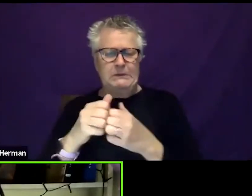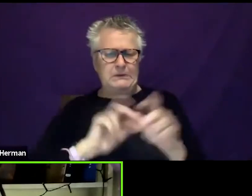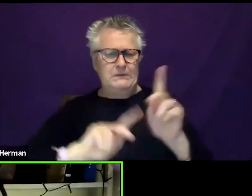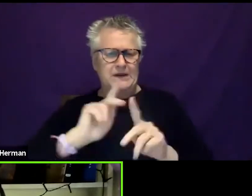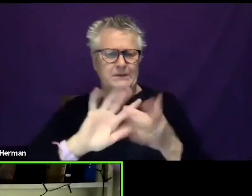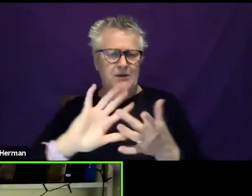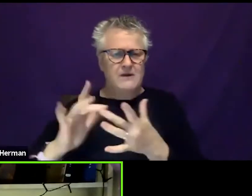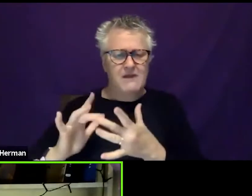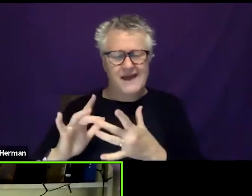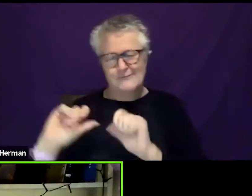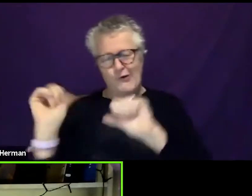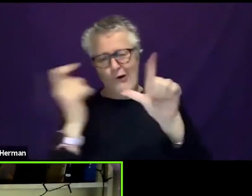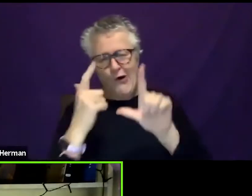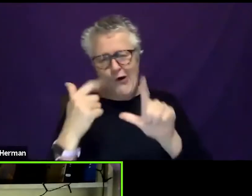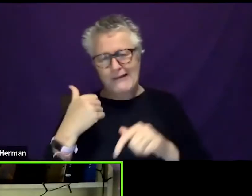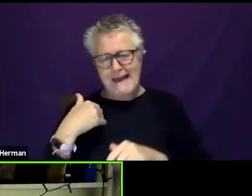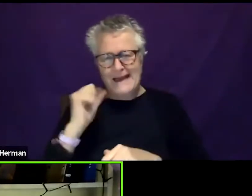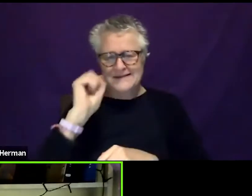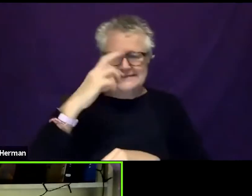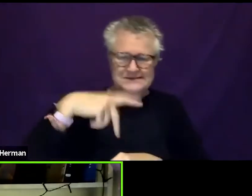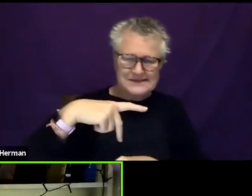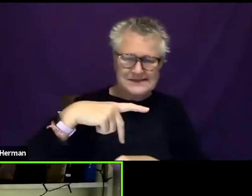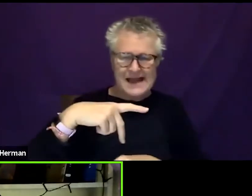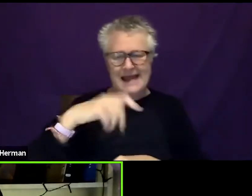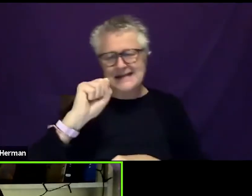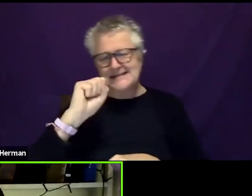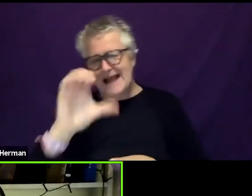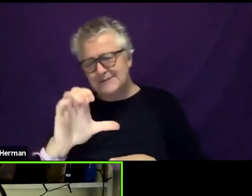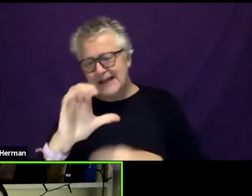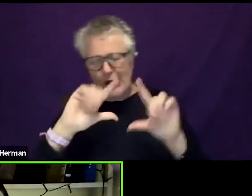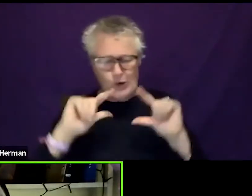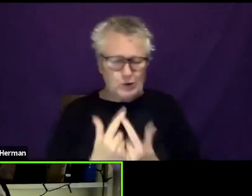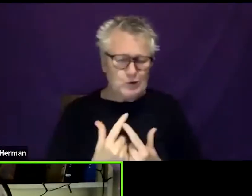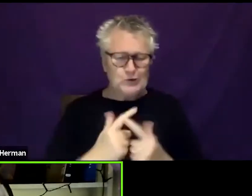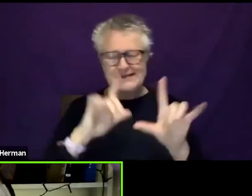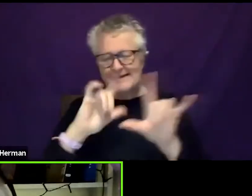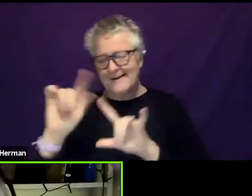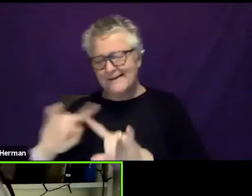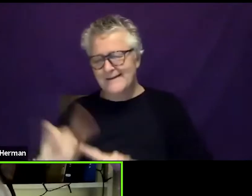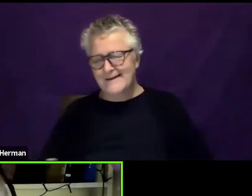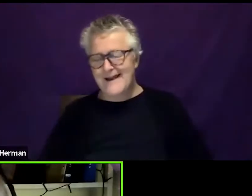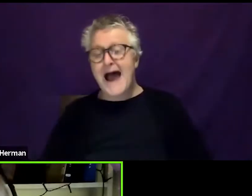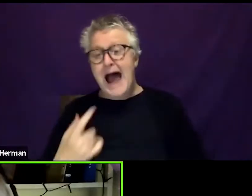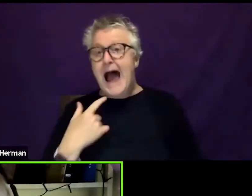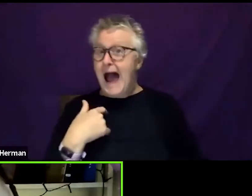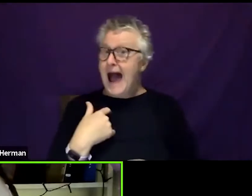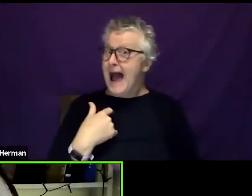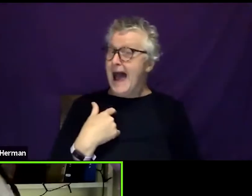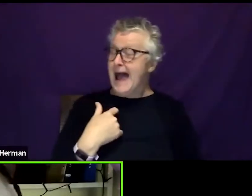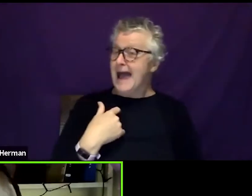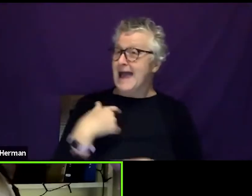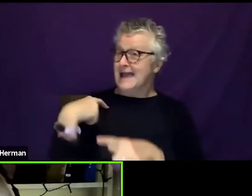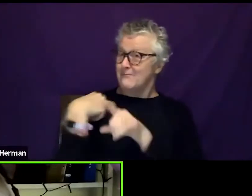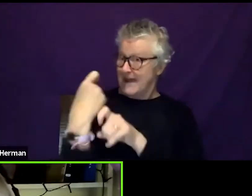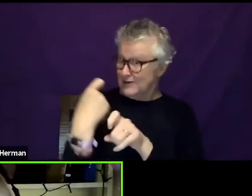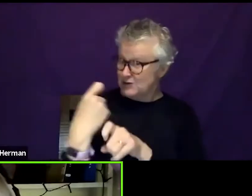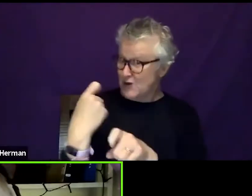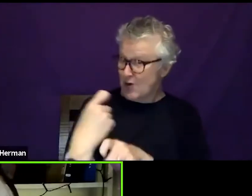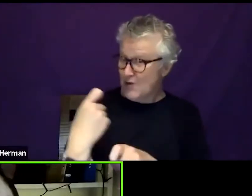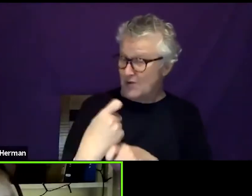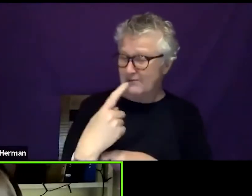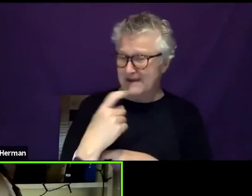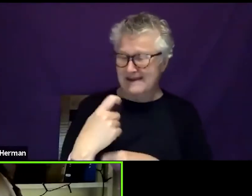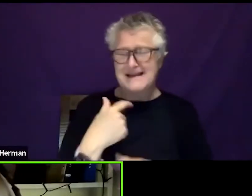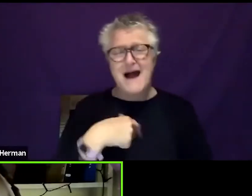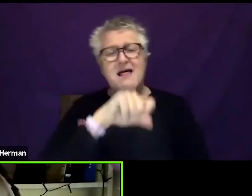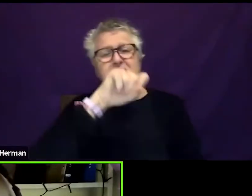WhatsApp groups and stuff. And I made a joke, because I love the pub. I love a beer.